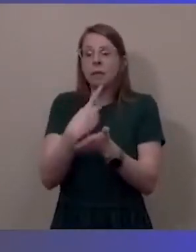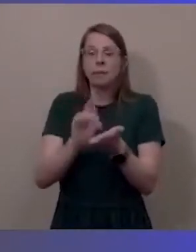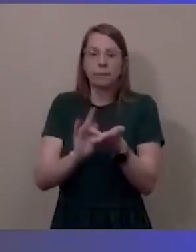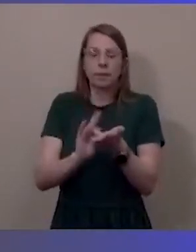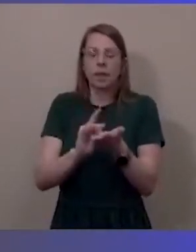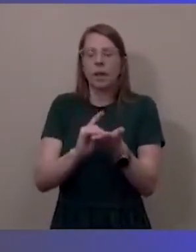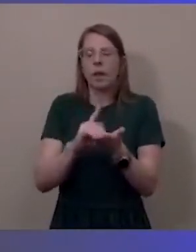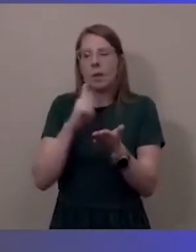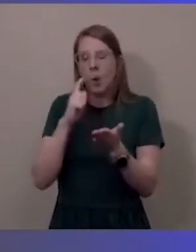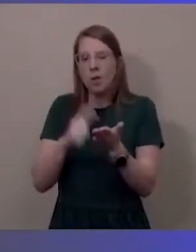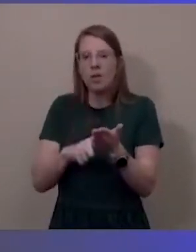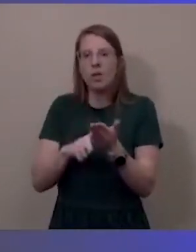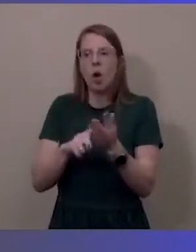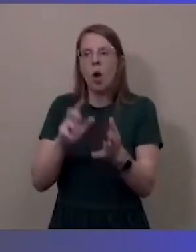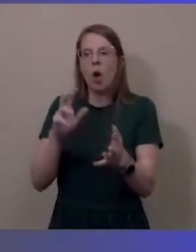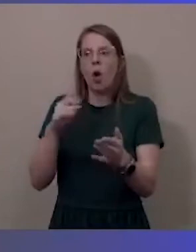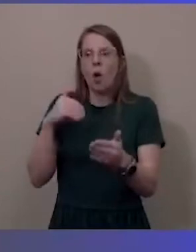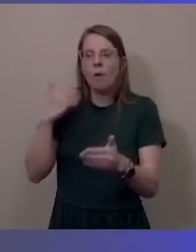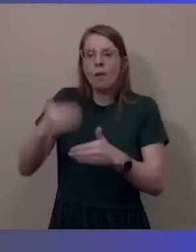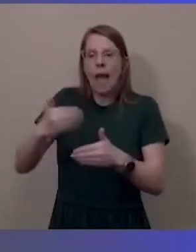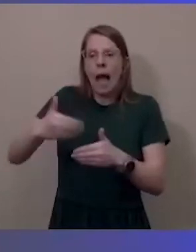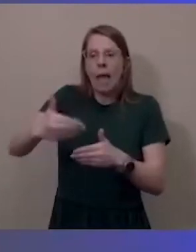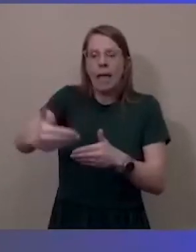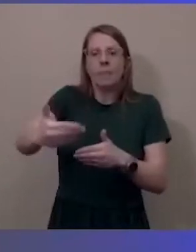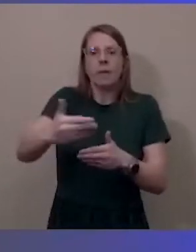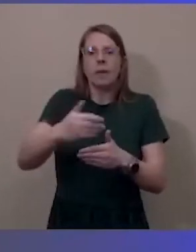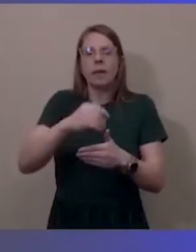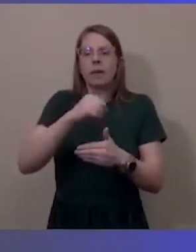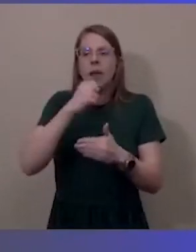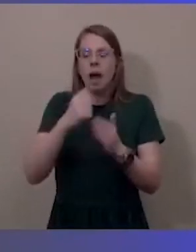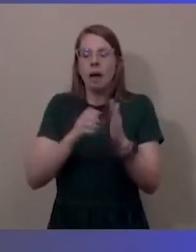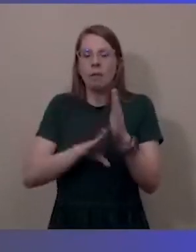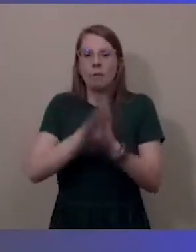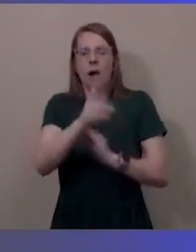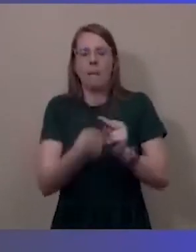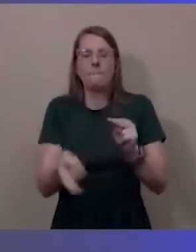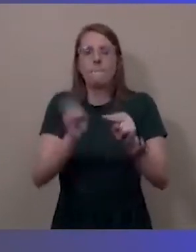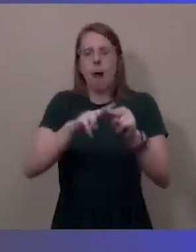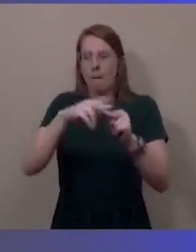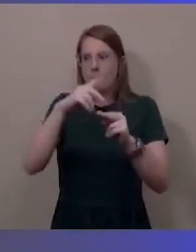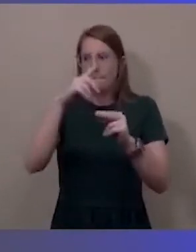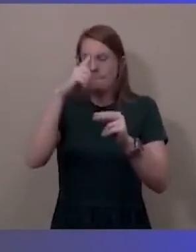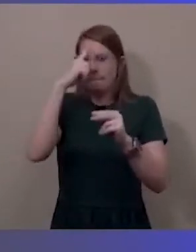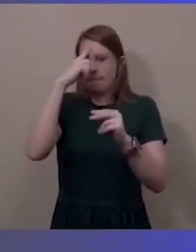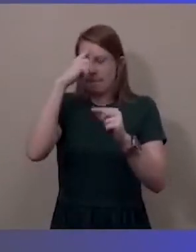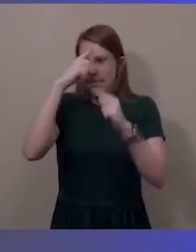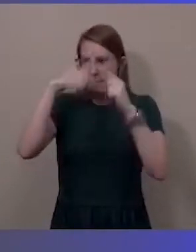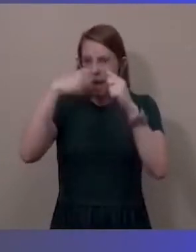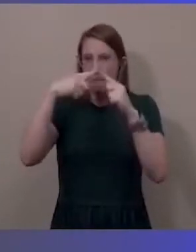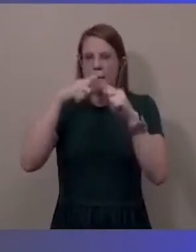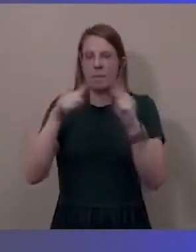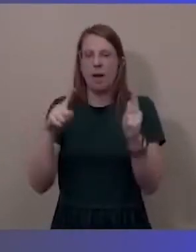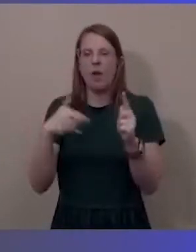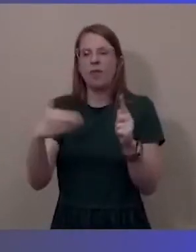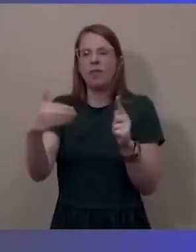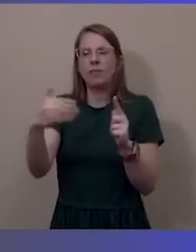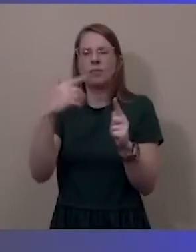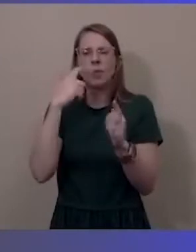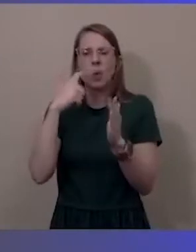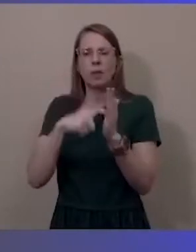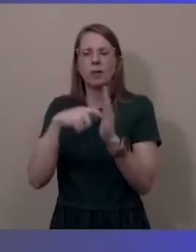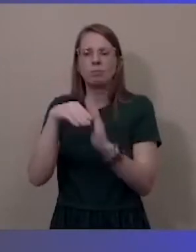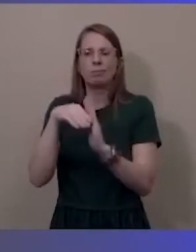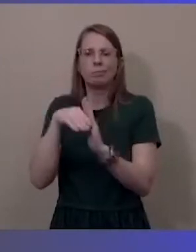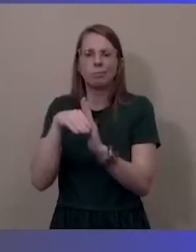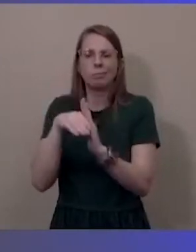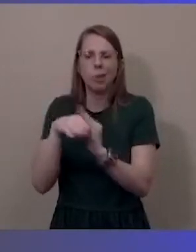and we don't see a big boost, we don't see a big jump in cognition, but over time we see a little less decline in cognition, and